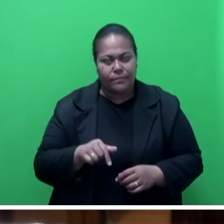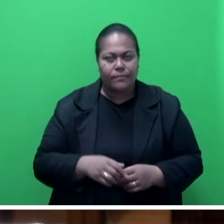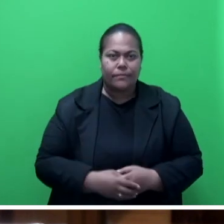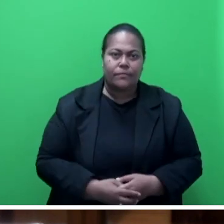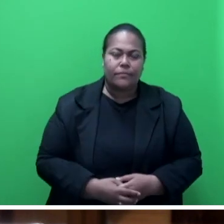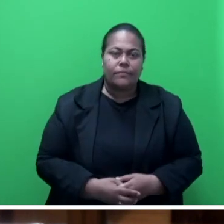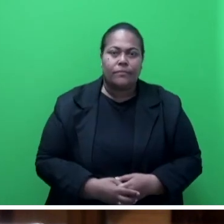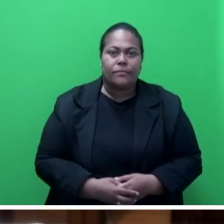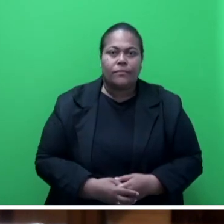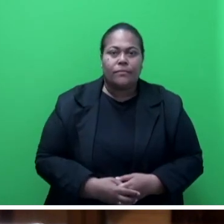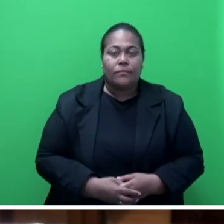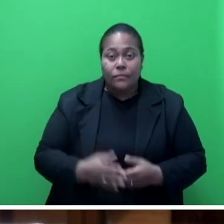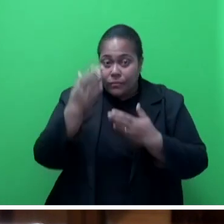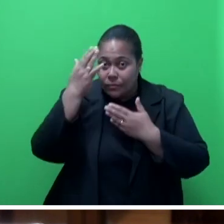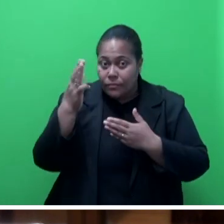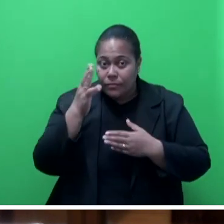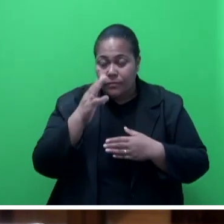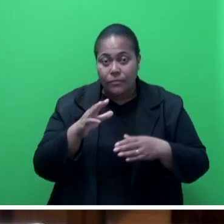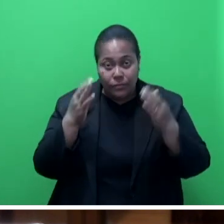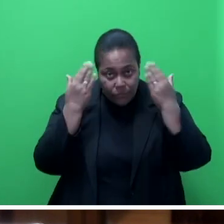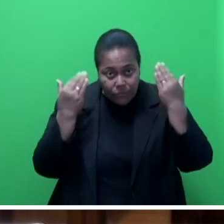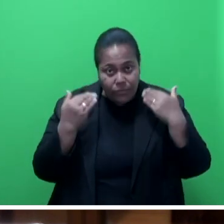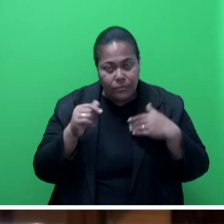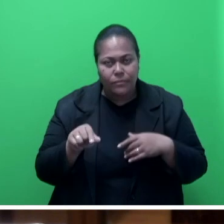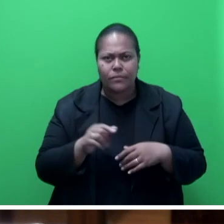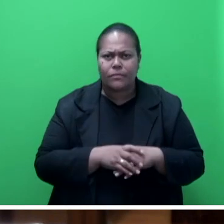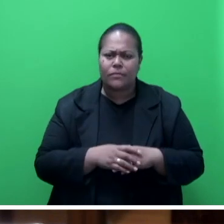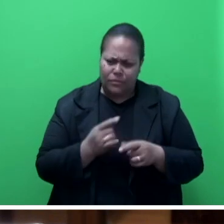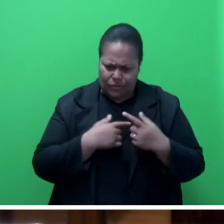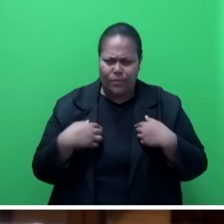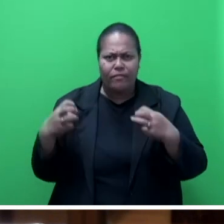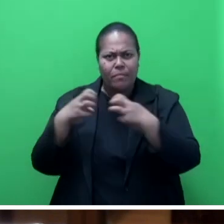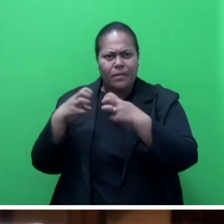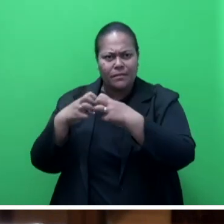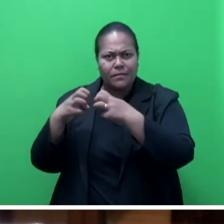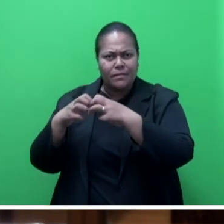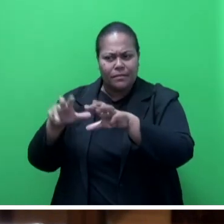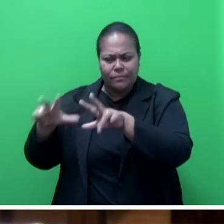Honorable Speaker, the opposition only attacks multilateral organizations, like the World Bank,